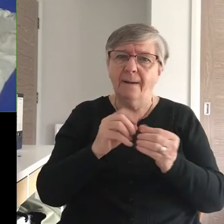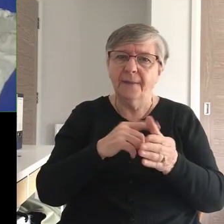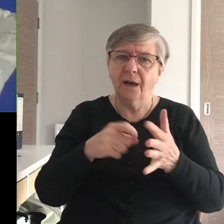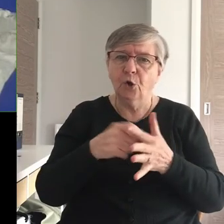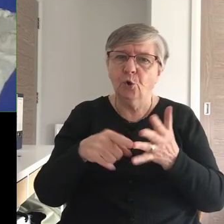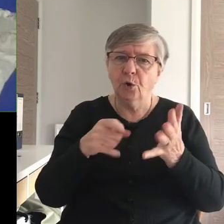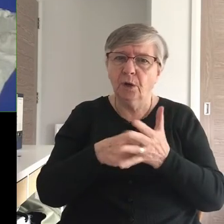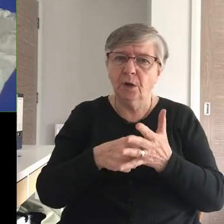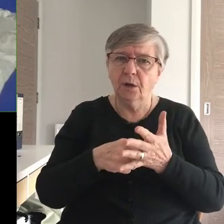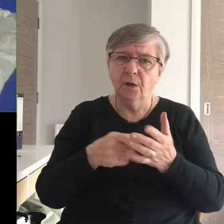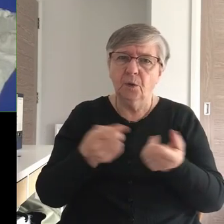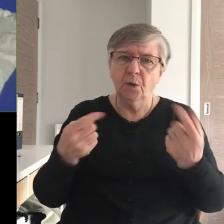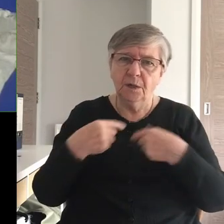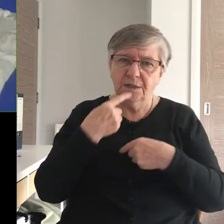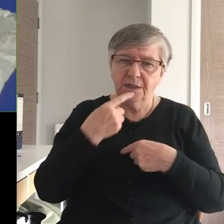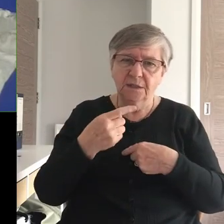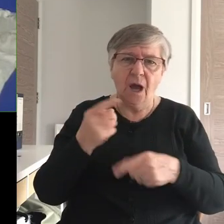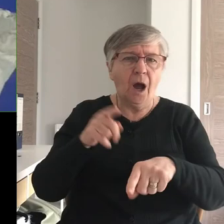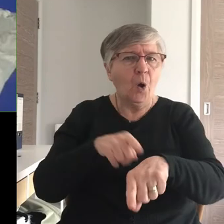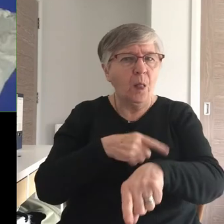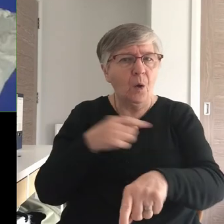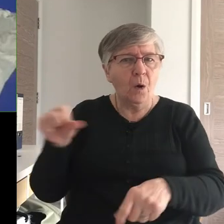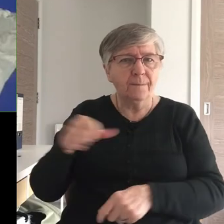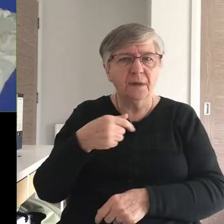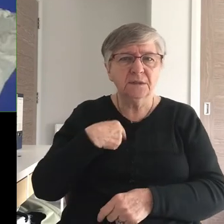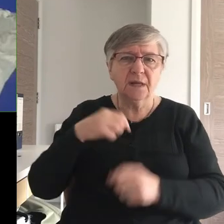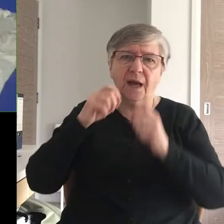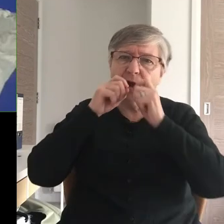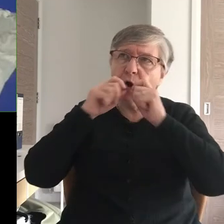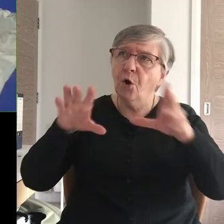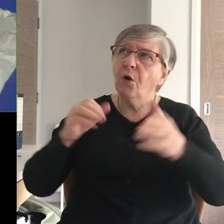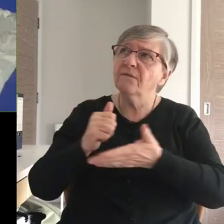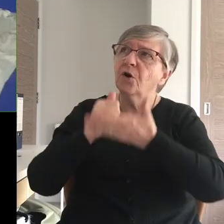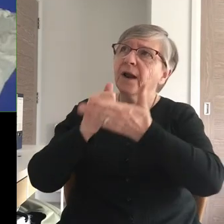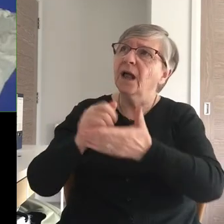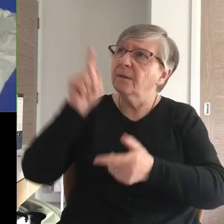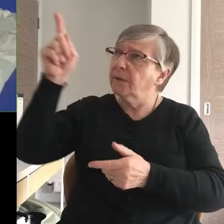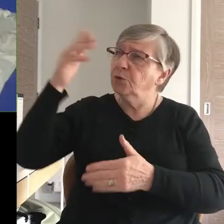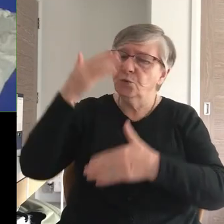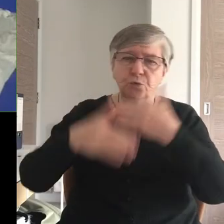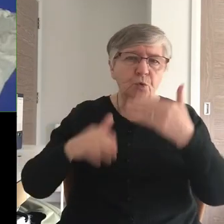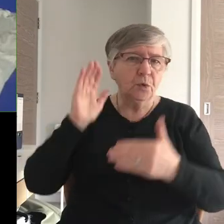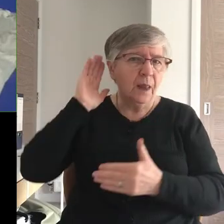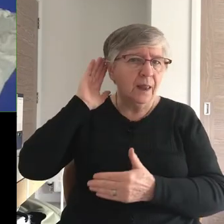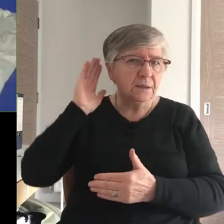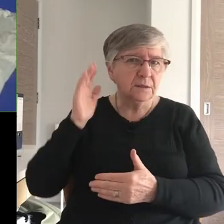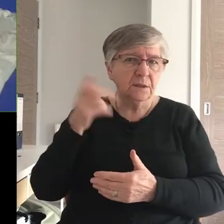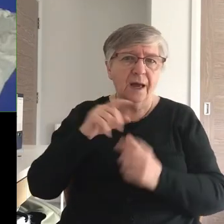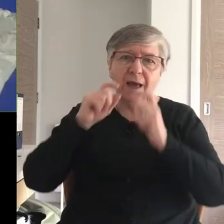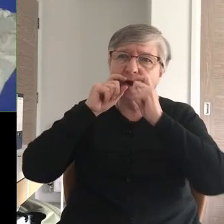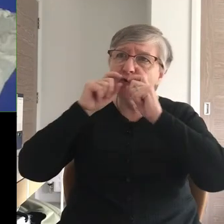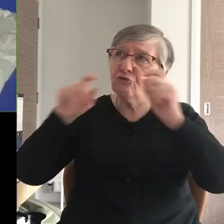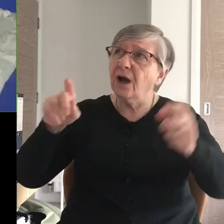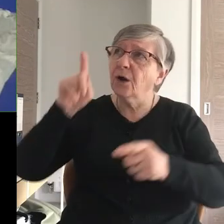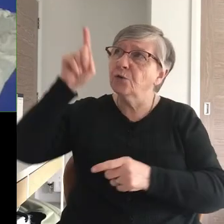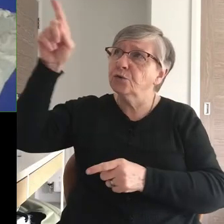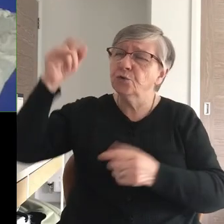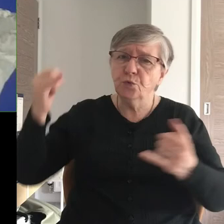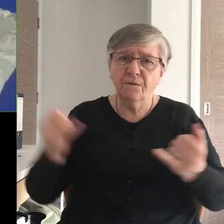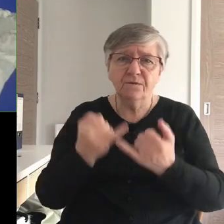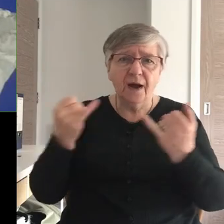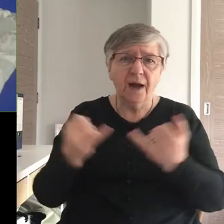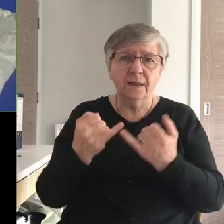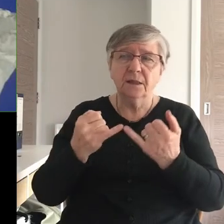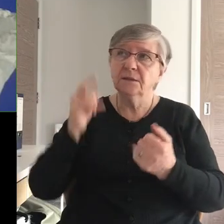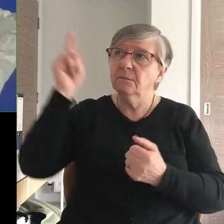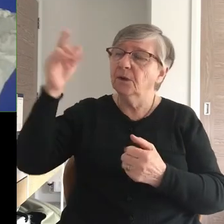cry, "How long, Lord, must I call for help, but you do not listen? Or cry out to you, violence, but you